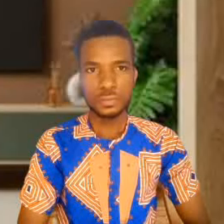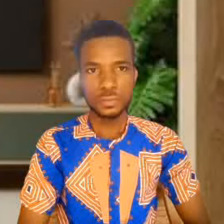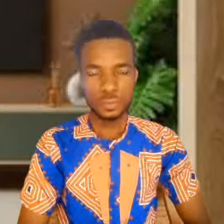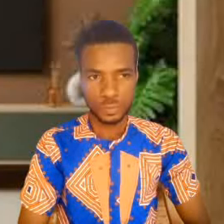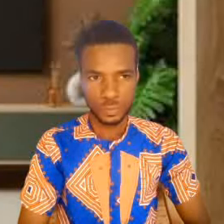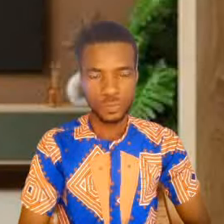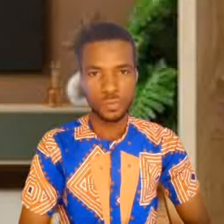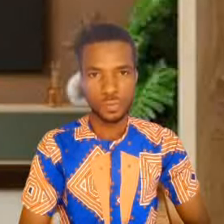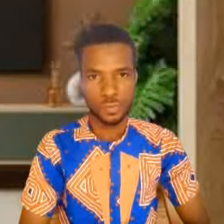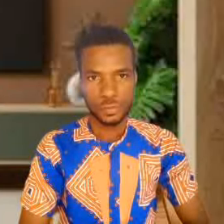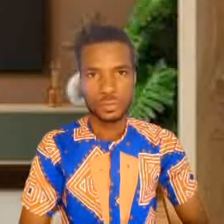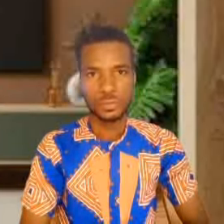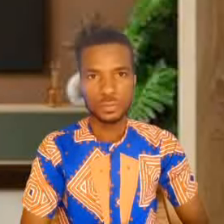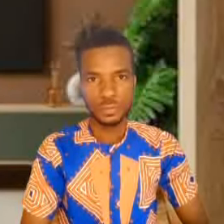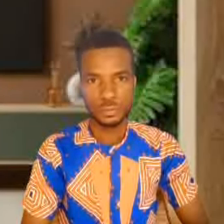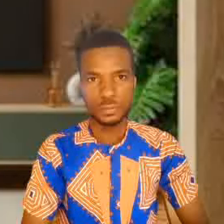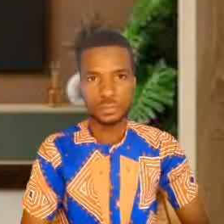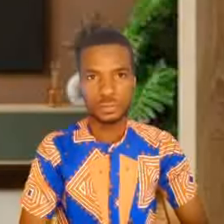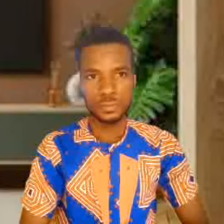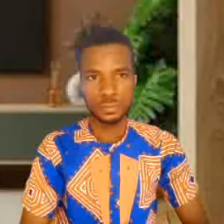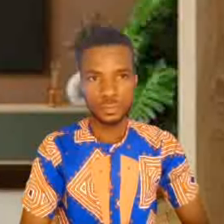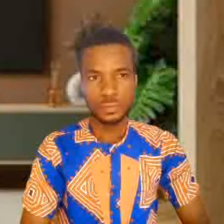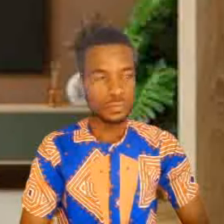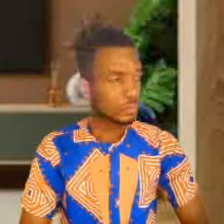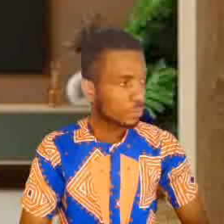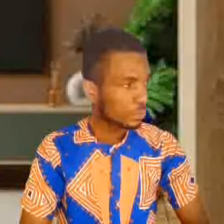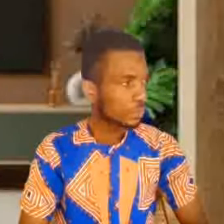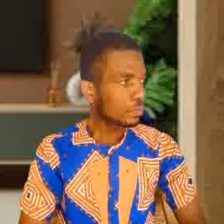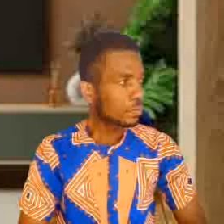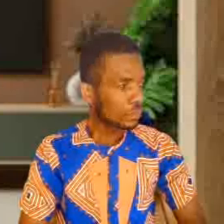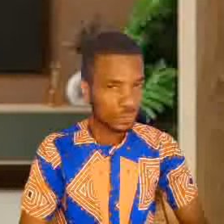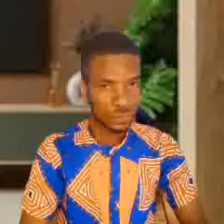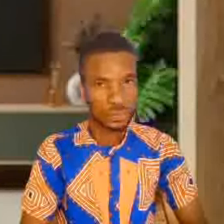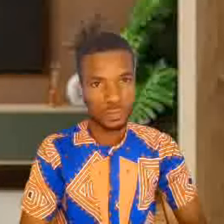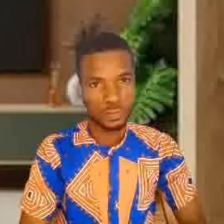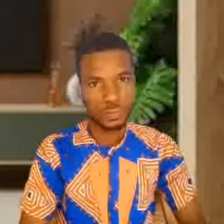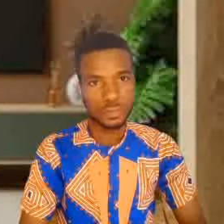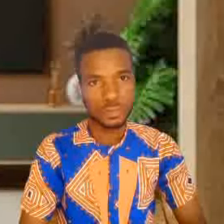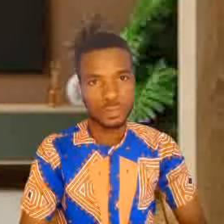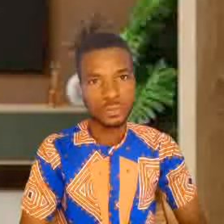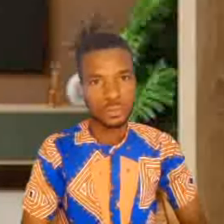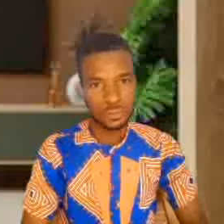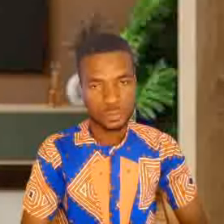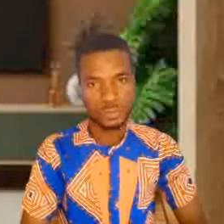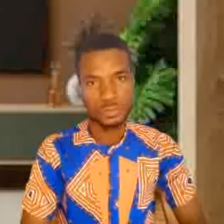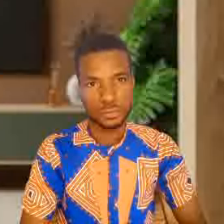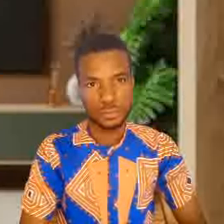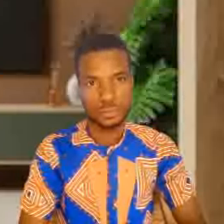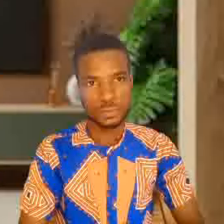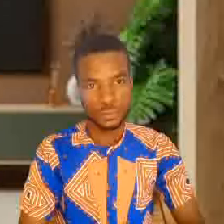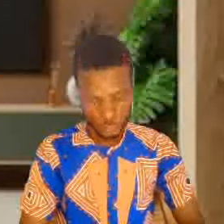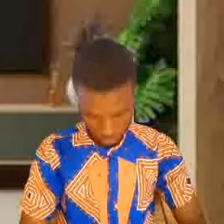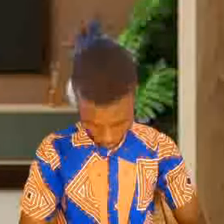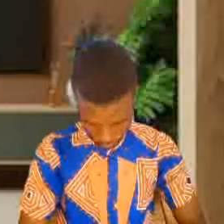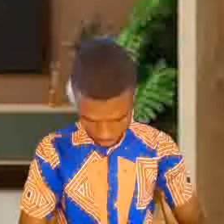So when I went for youth service, I made up my mind before I departed for Kano that I will pray the way I've never prayed before. I will fast